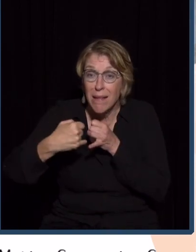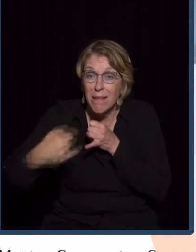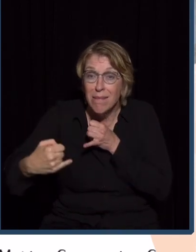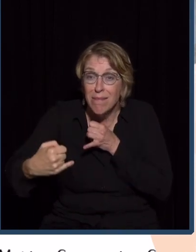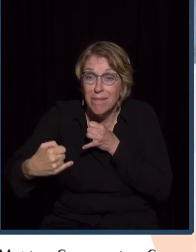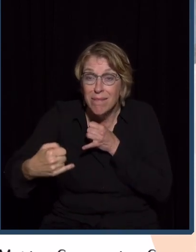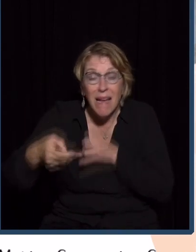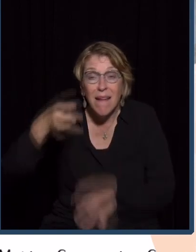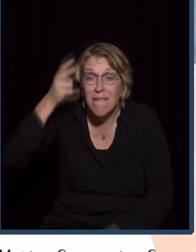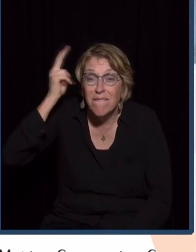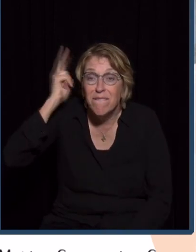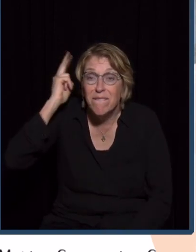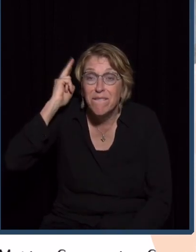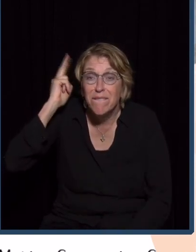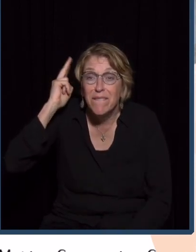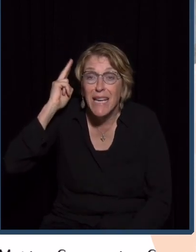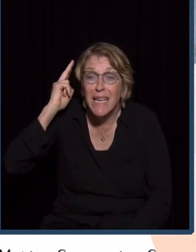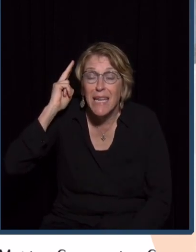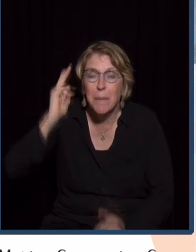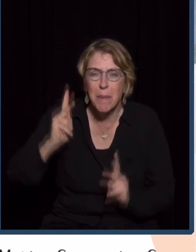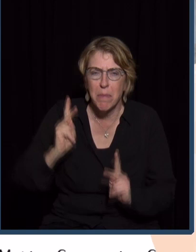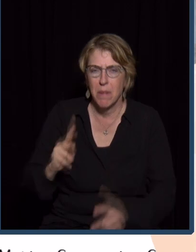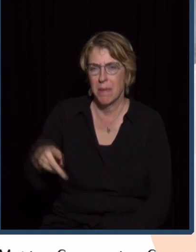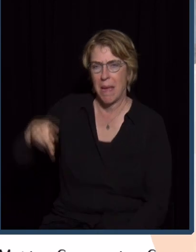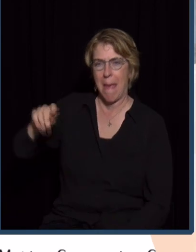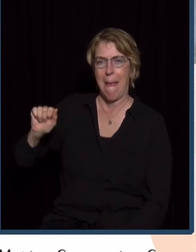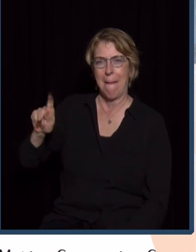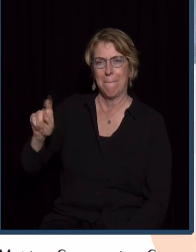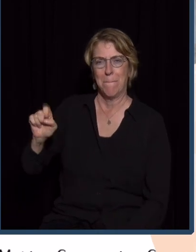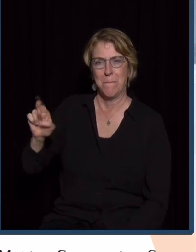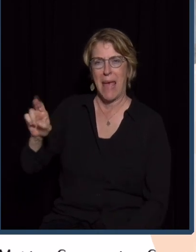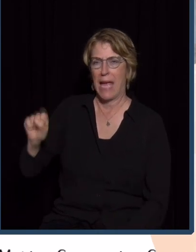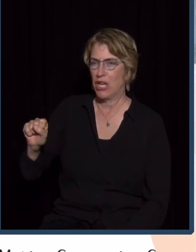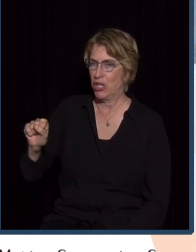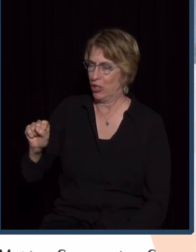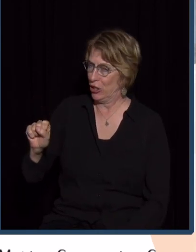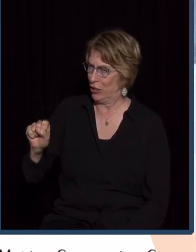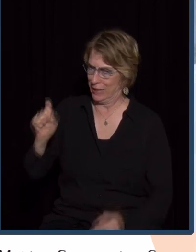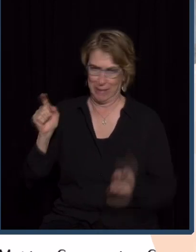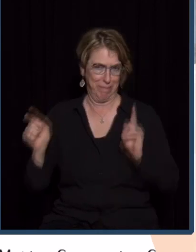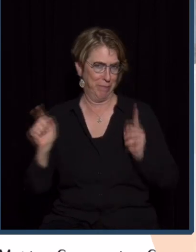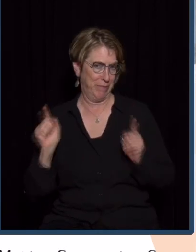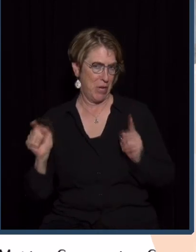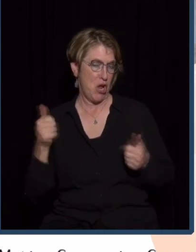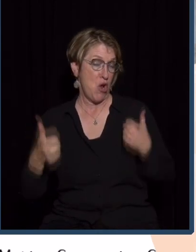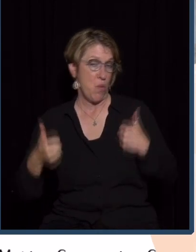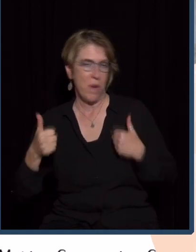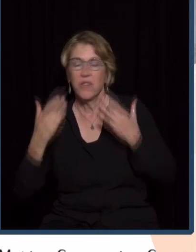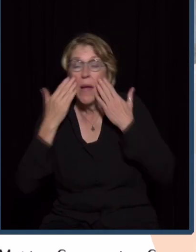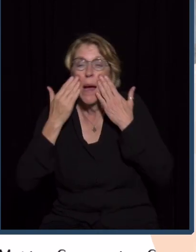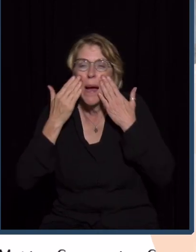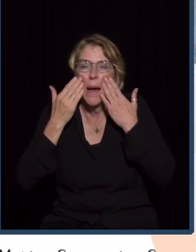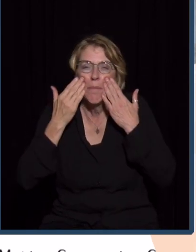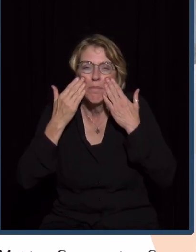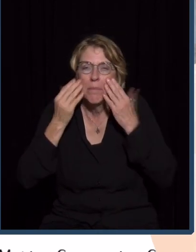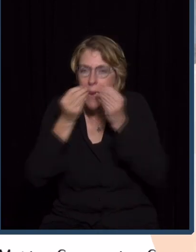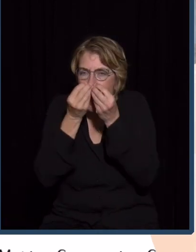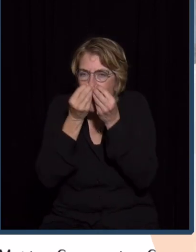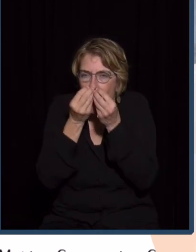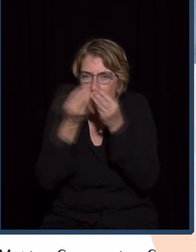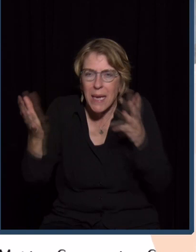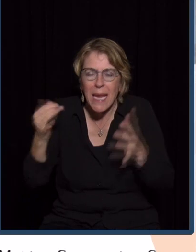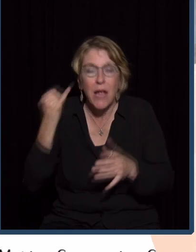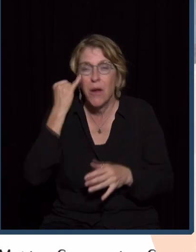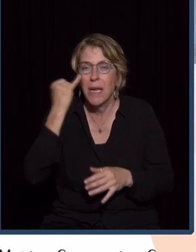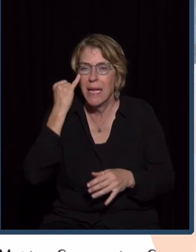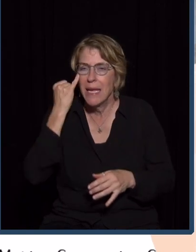now? Okay, how about Packers fans? No judgment either way, because honestly, I don't care who you root for as long as you bid on this item.